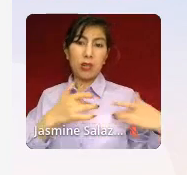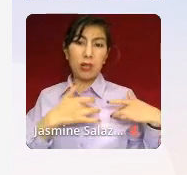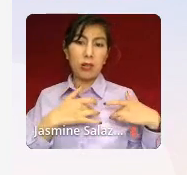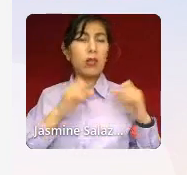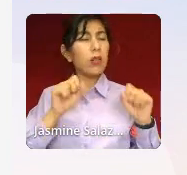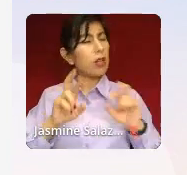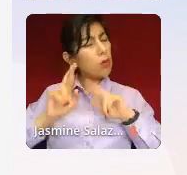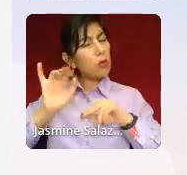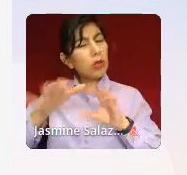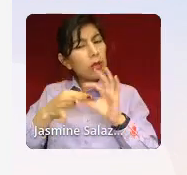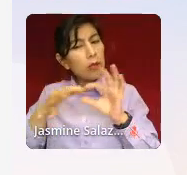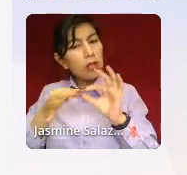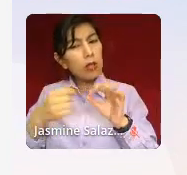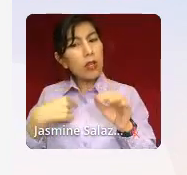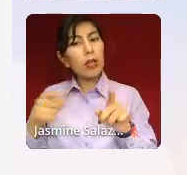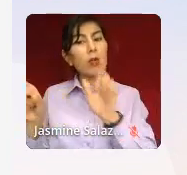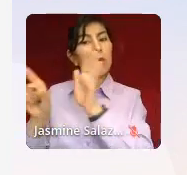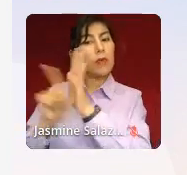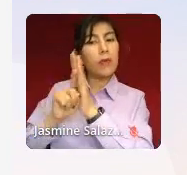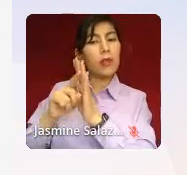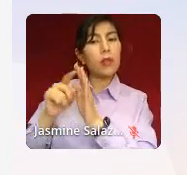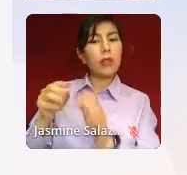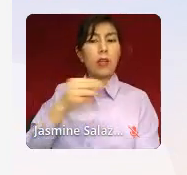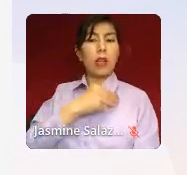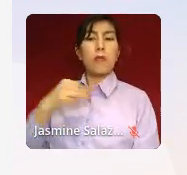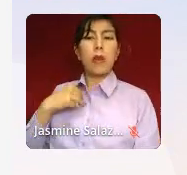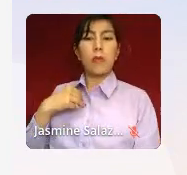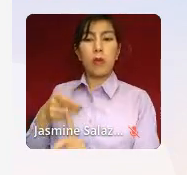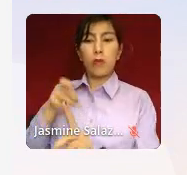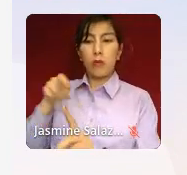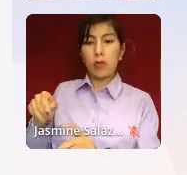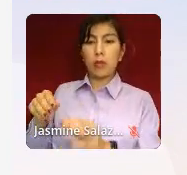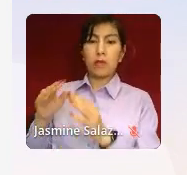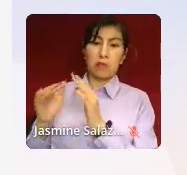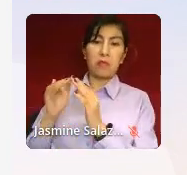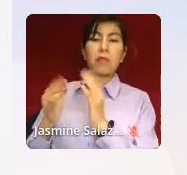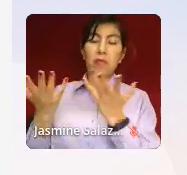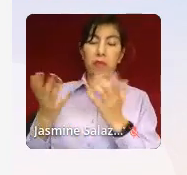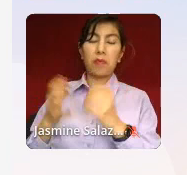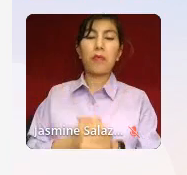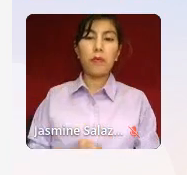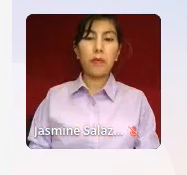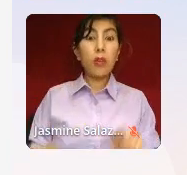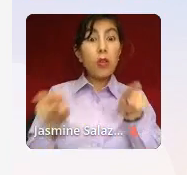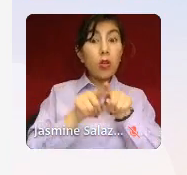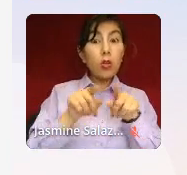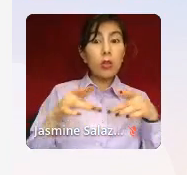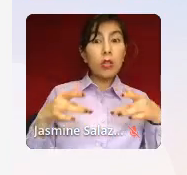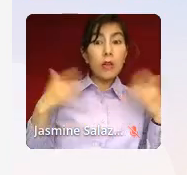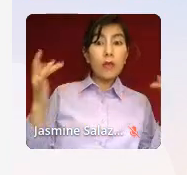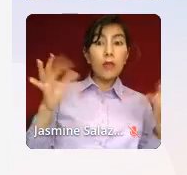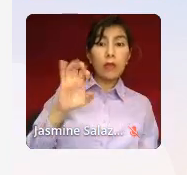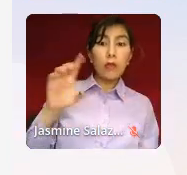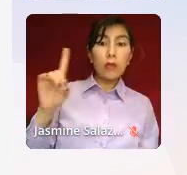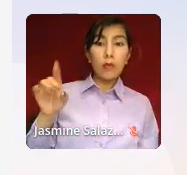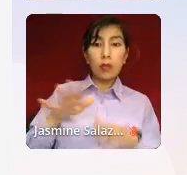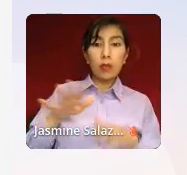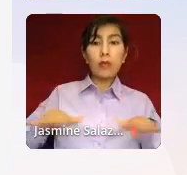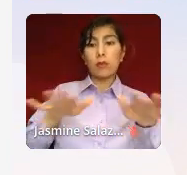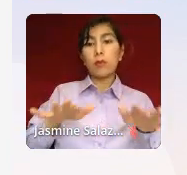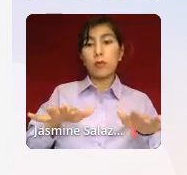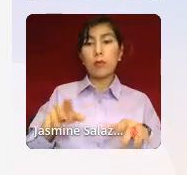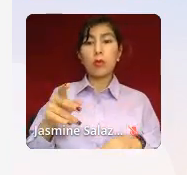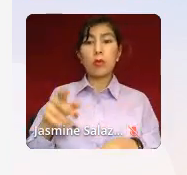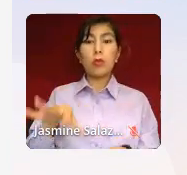and it will alert a member of the NTTAC team. Also in the events feed space is where you will find